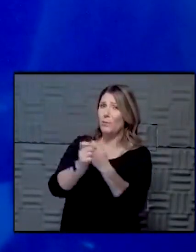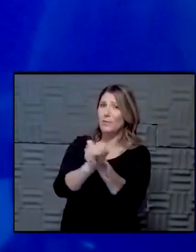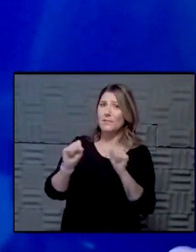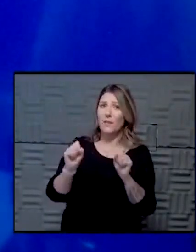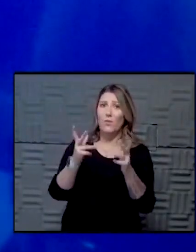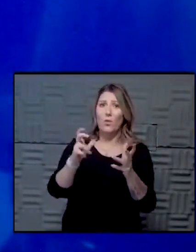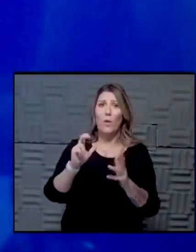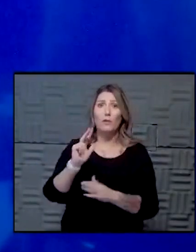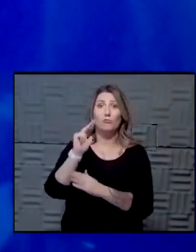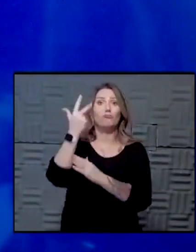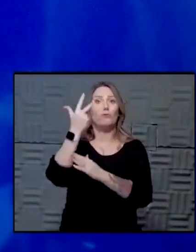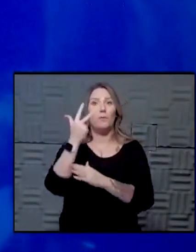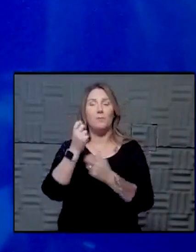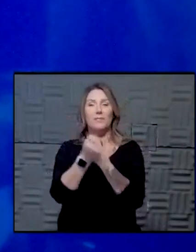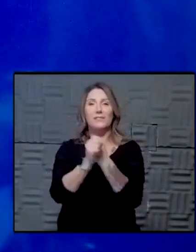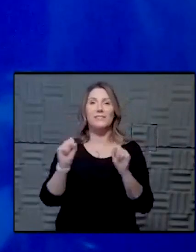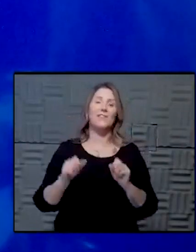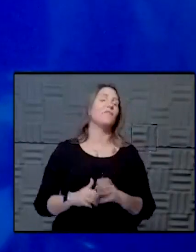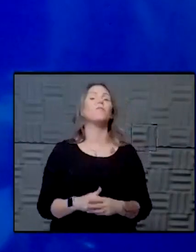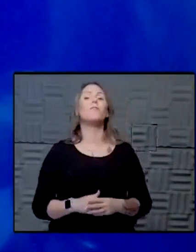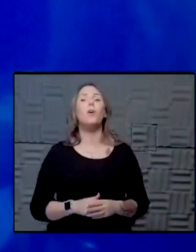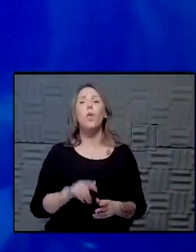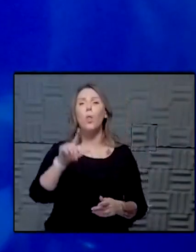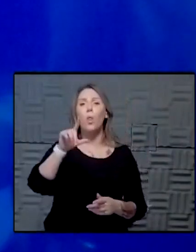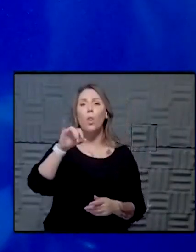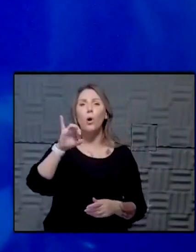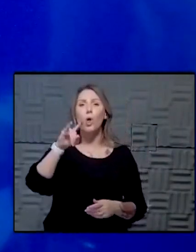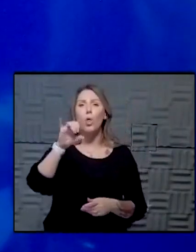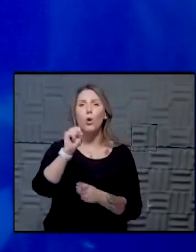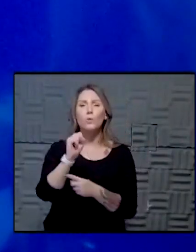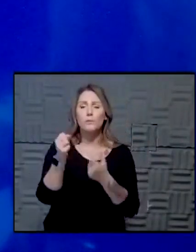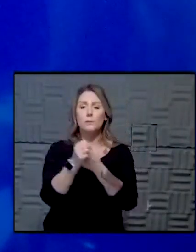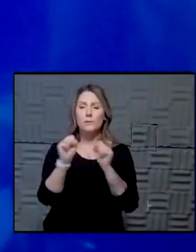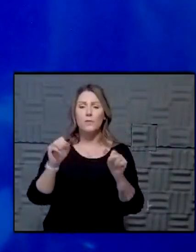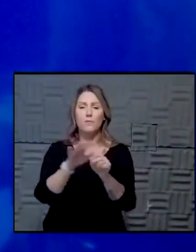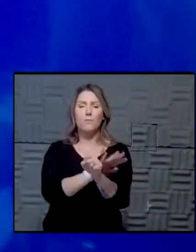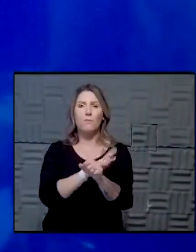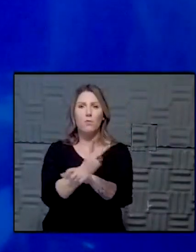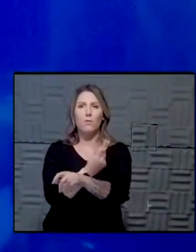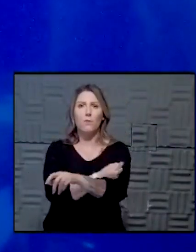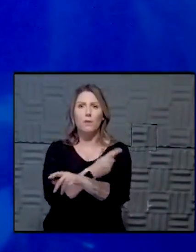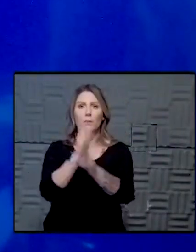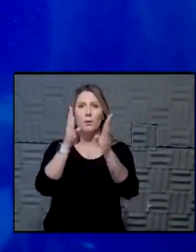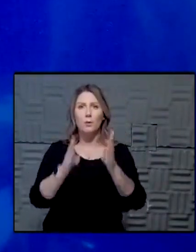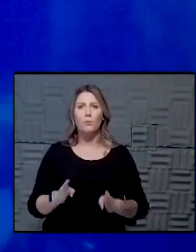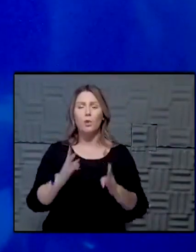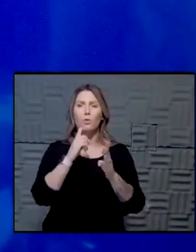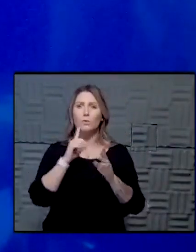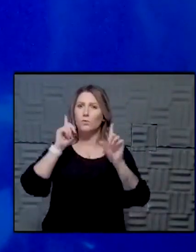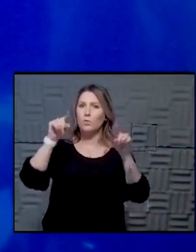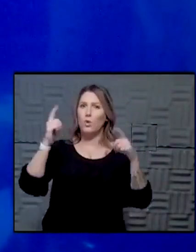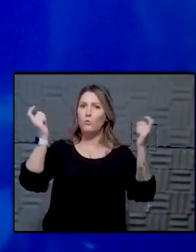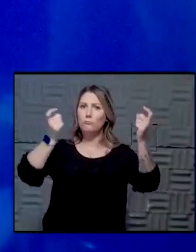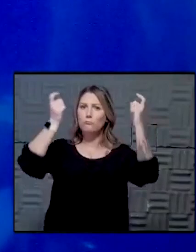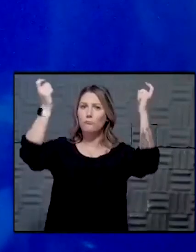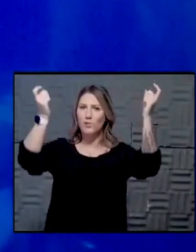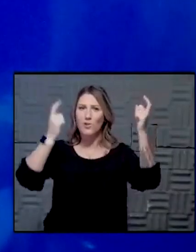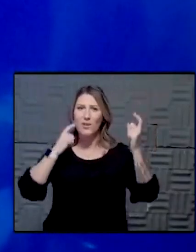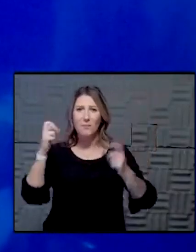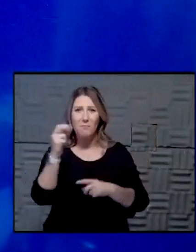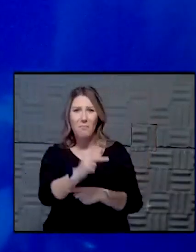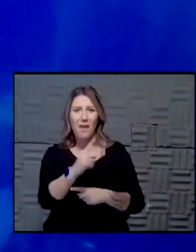safe. Lolis wants to know, is it safe for a fully vaccinated person to go back to the gym since the mask mandate has been